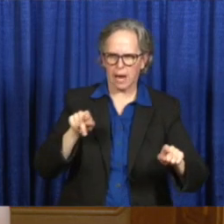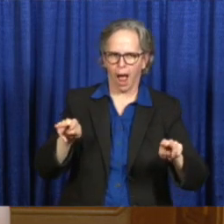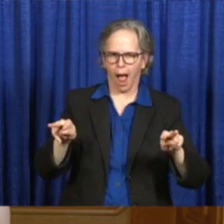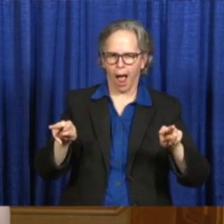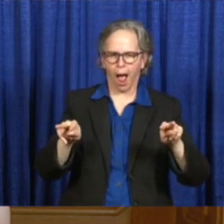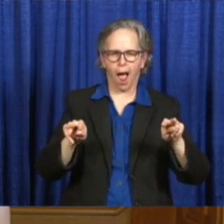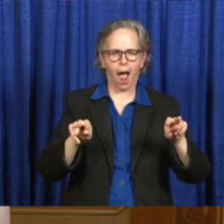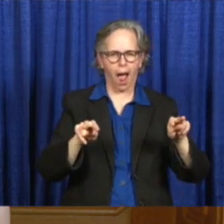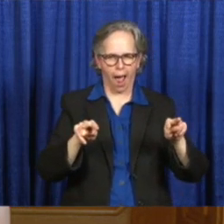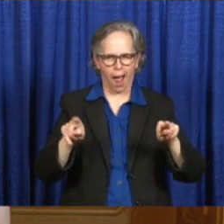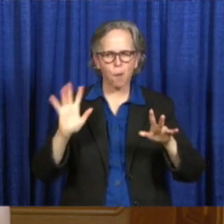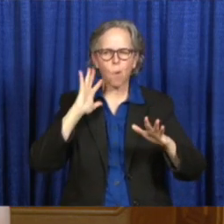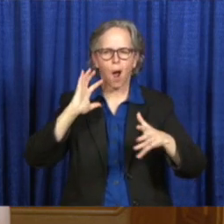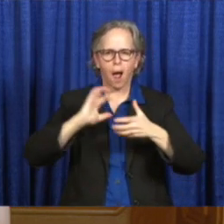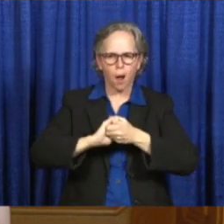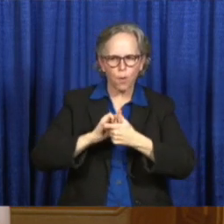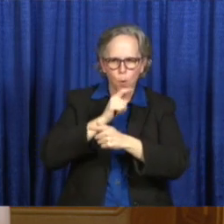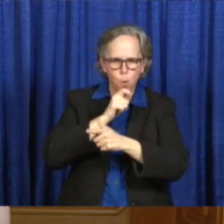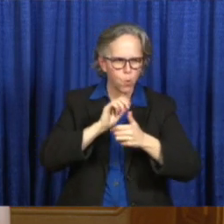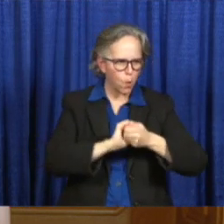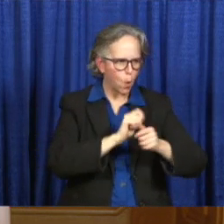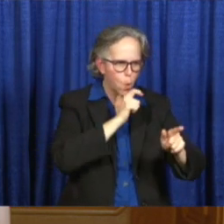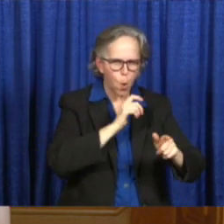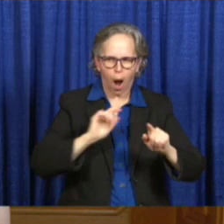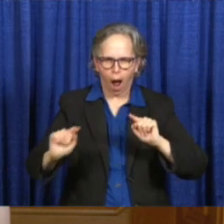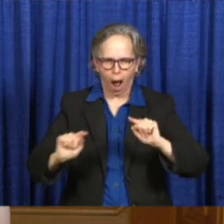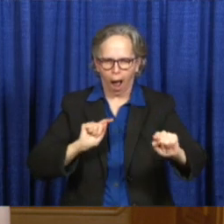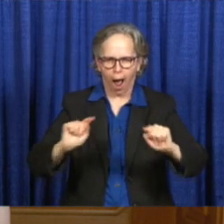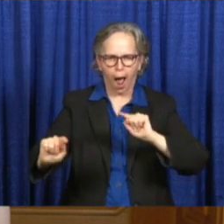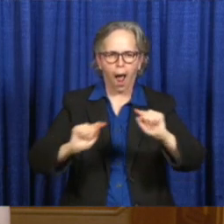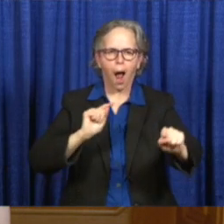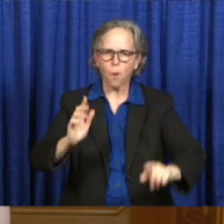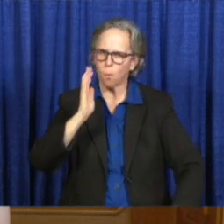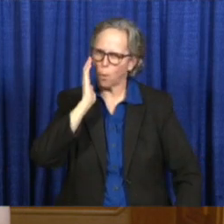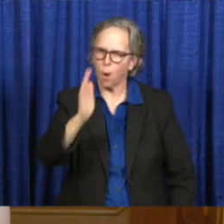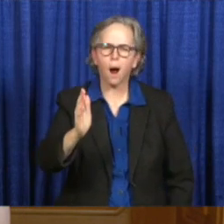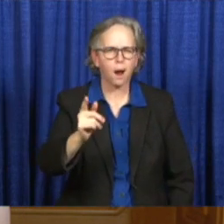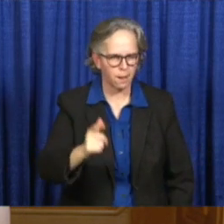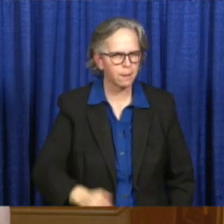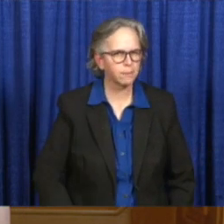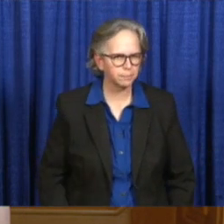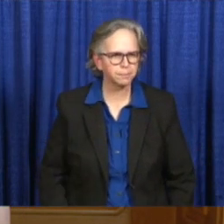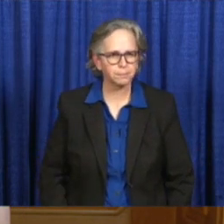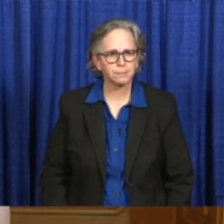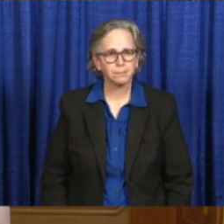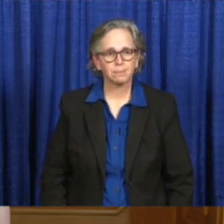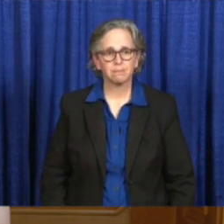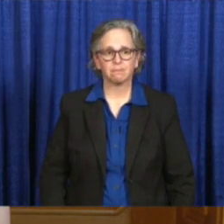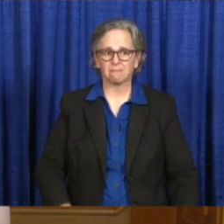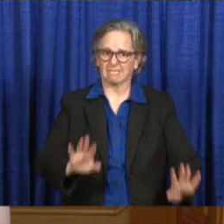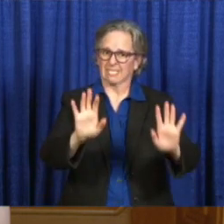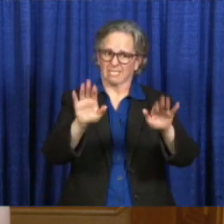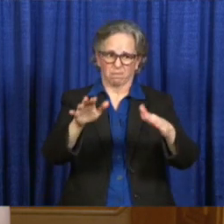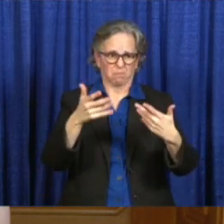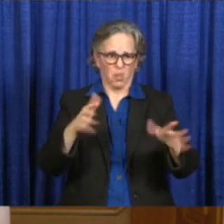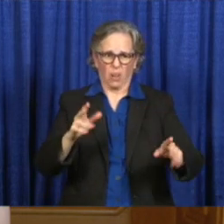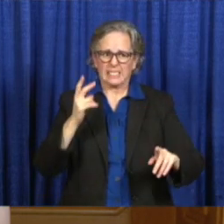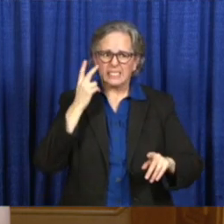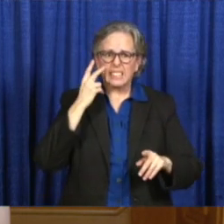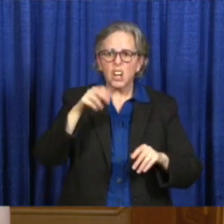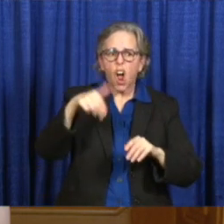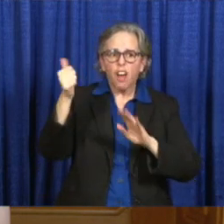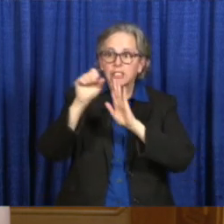What are the possibilities of expansion? Well, pretty much what you've already heard on TV and what you've seen other states have been doing. It might be a college dorm, it